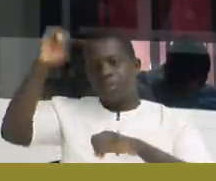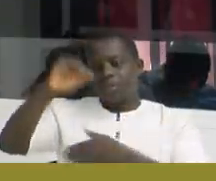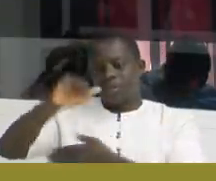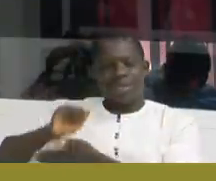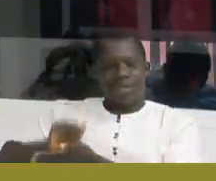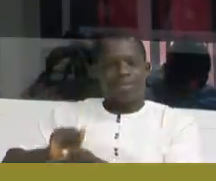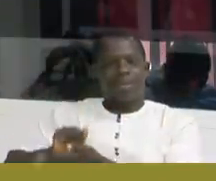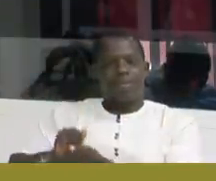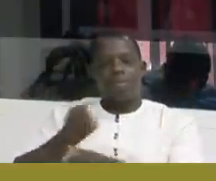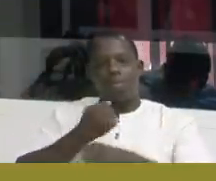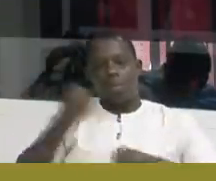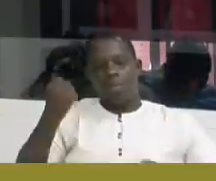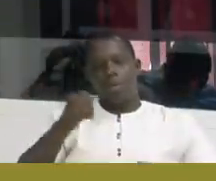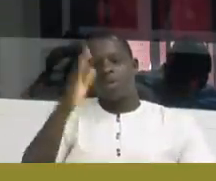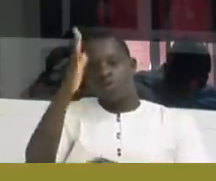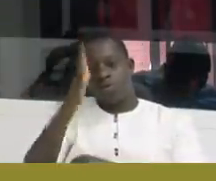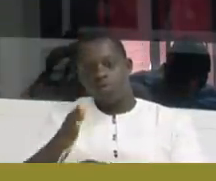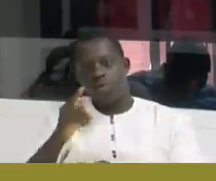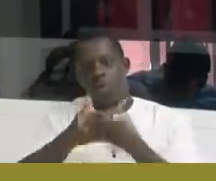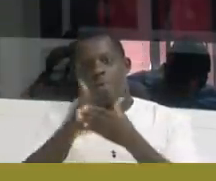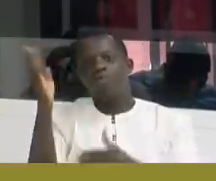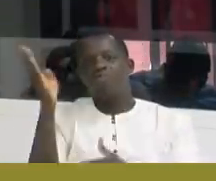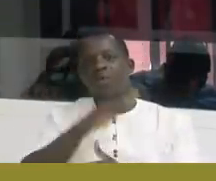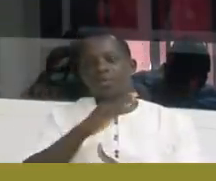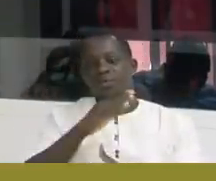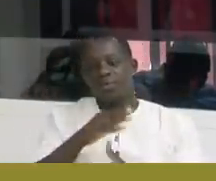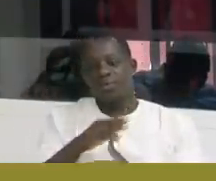true or false? No, sir. What